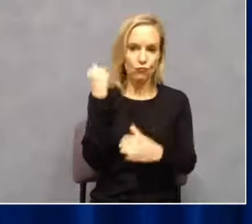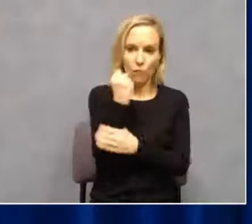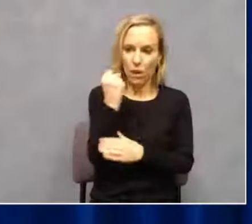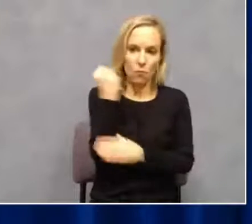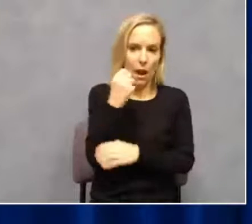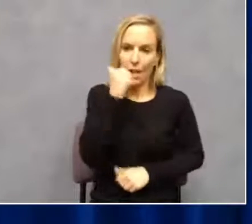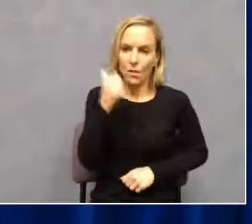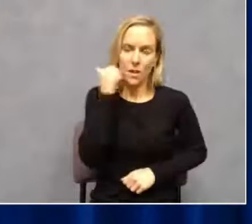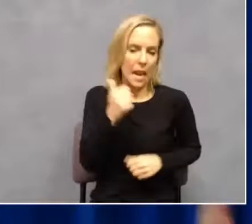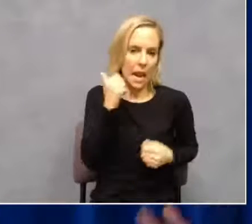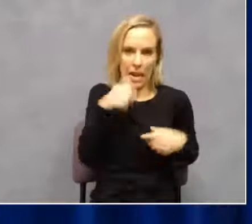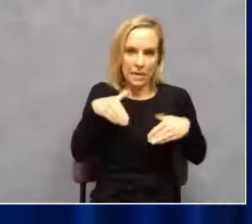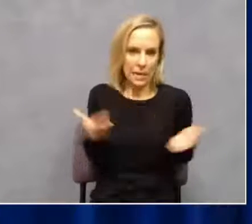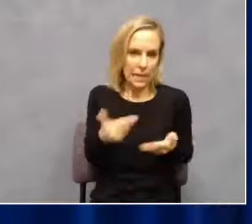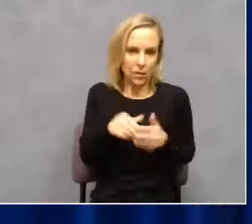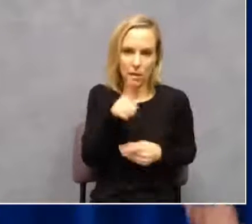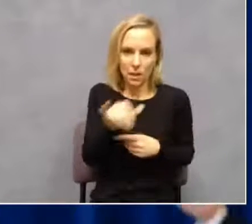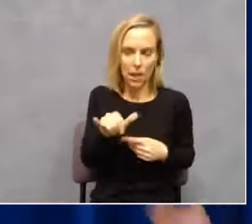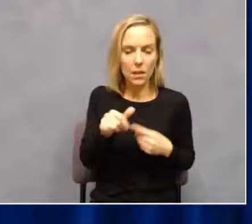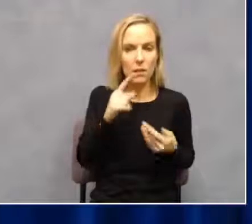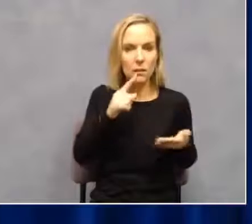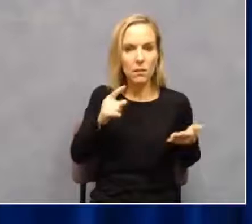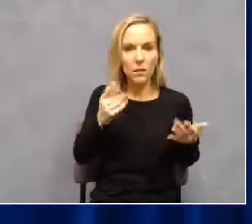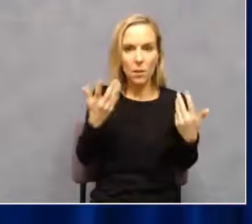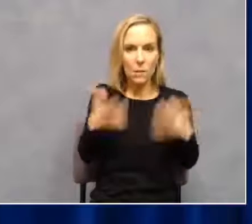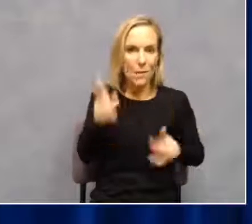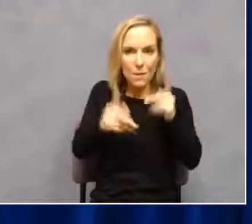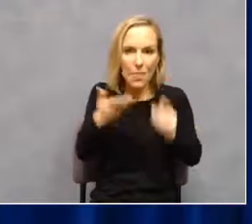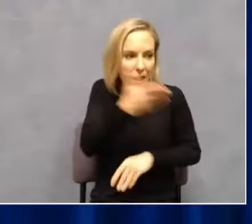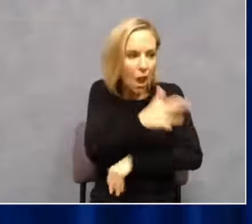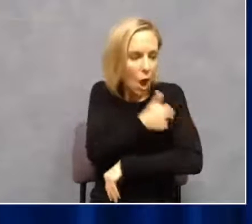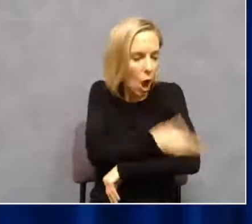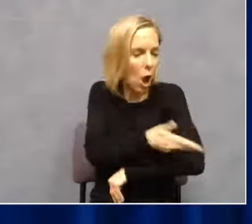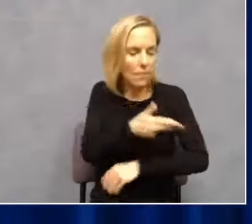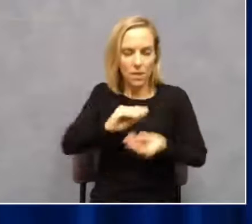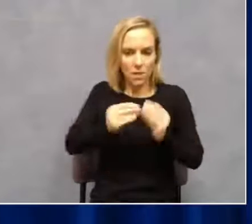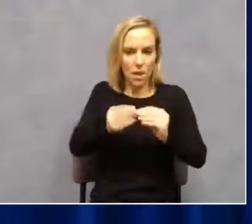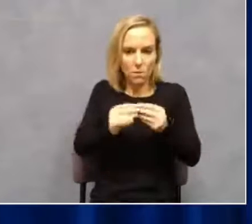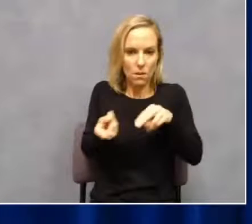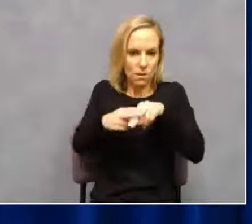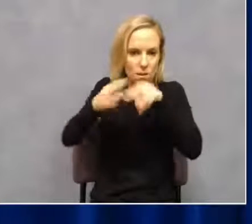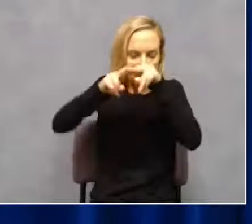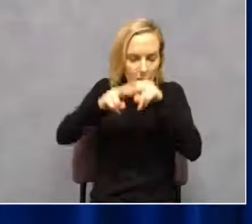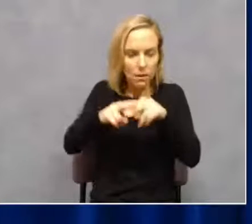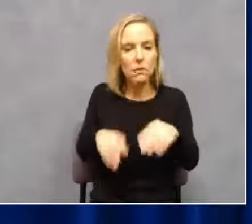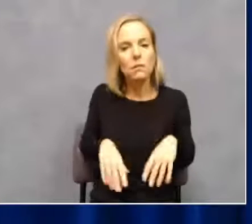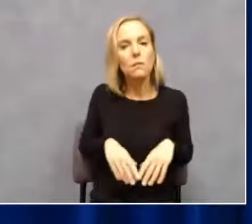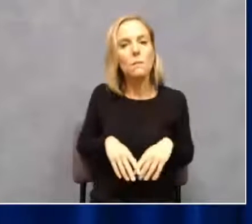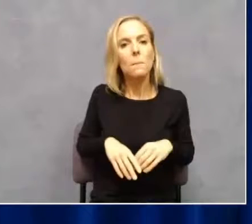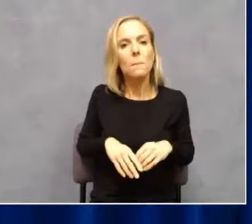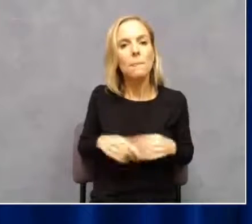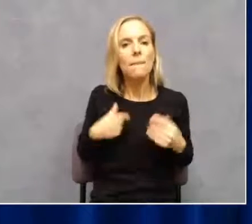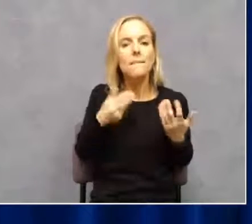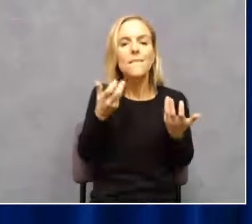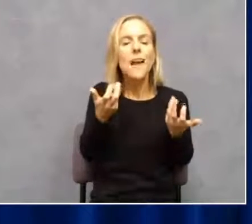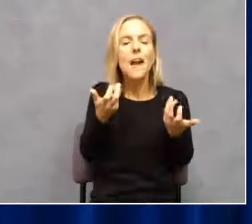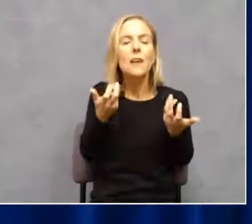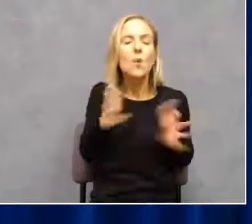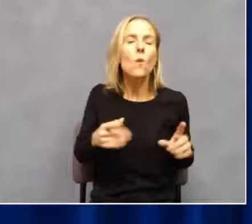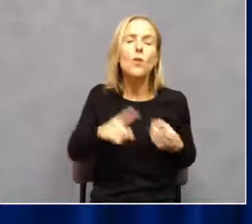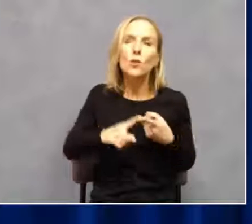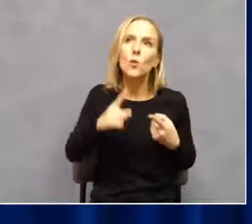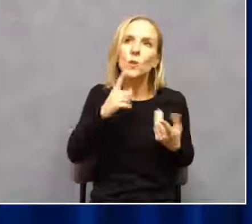later, after people have been in the hospital, then the deaths mount. And let me just put it in a different context, because I don't want to sound like I'm inspiring